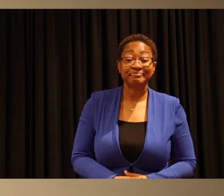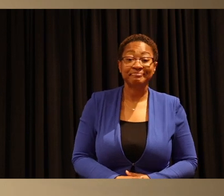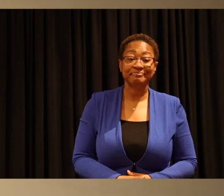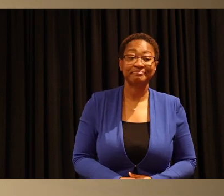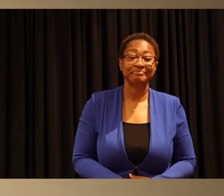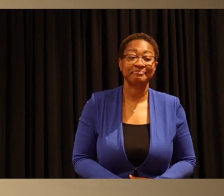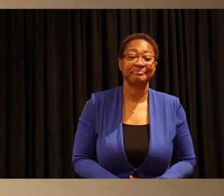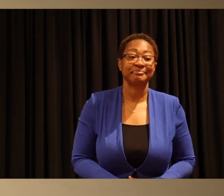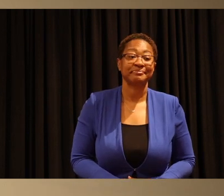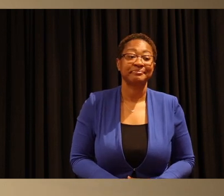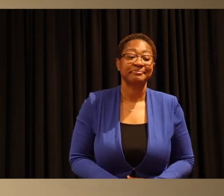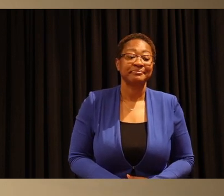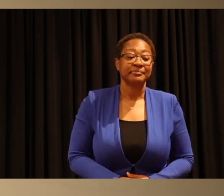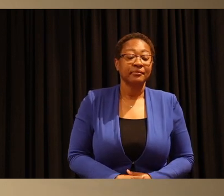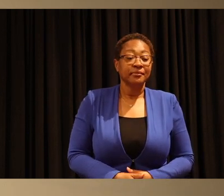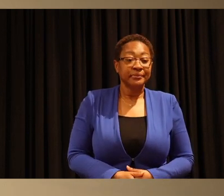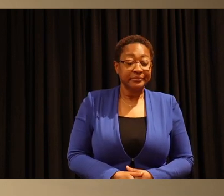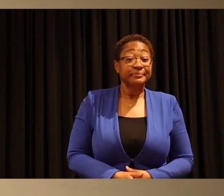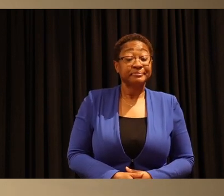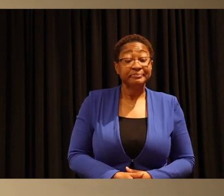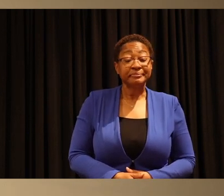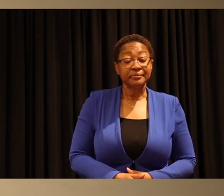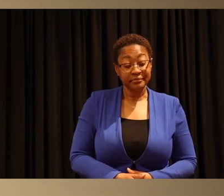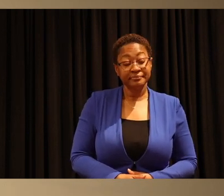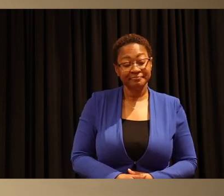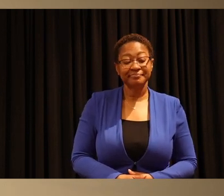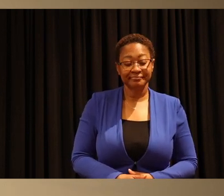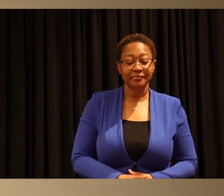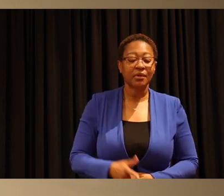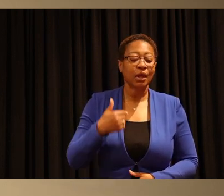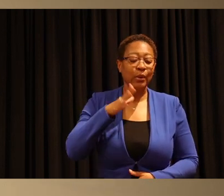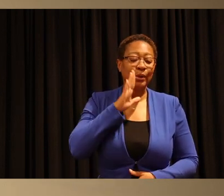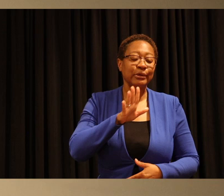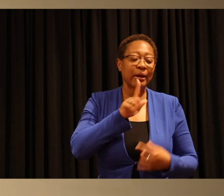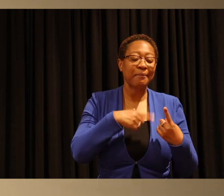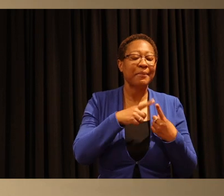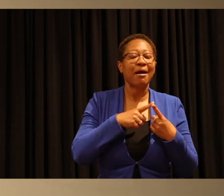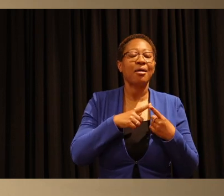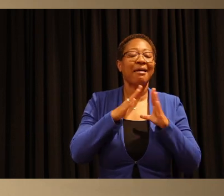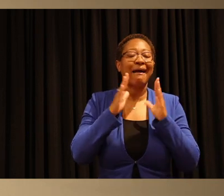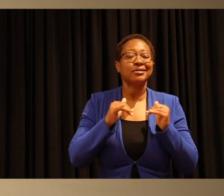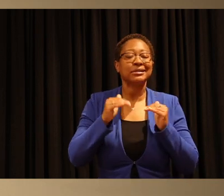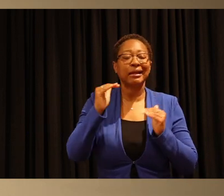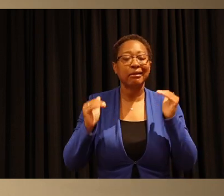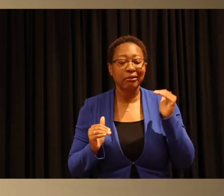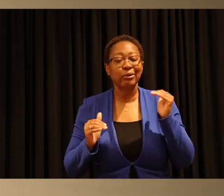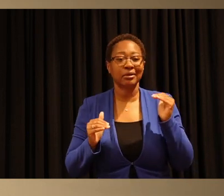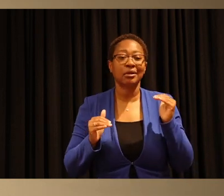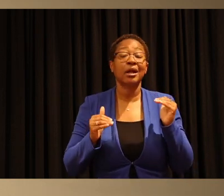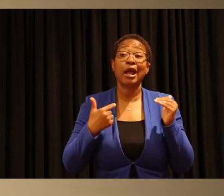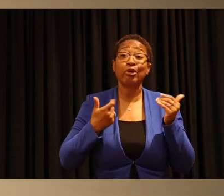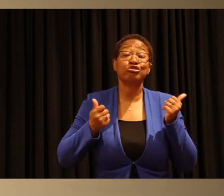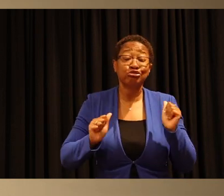You know, I think we'll talk about a lot of the housing inequities and steps that have been taken, you know, to make sure that we eliminate as many